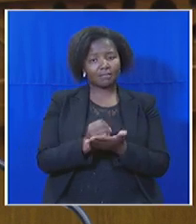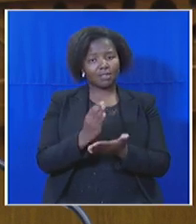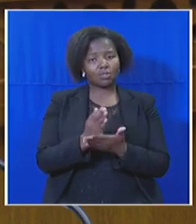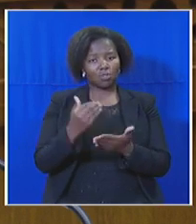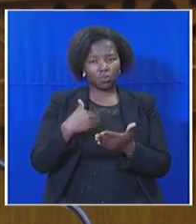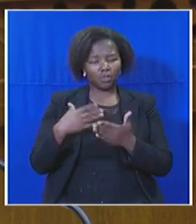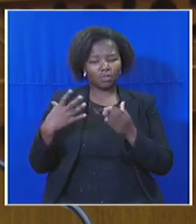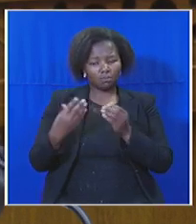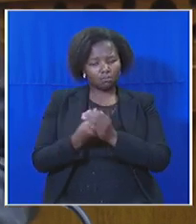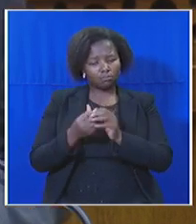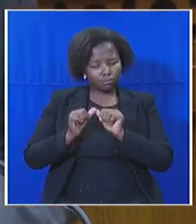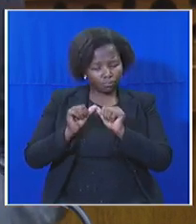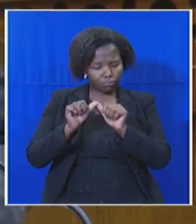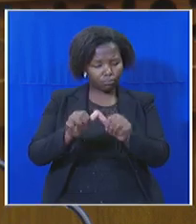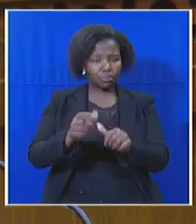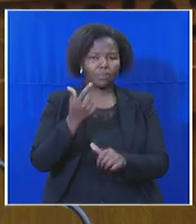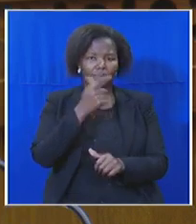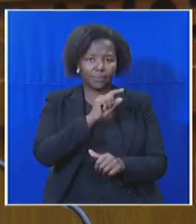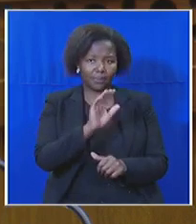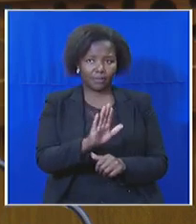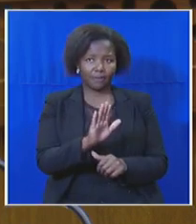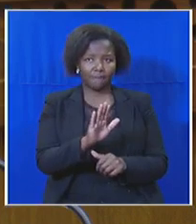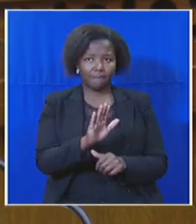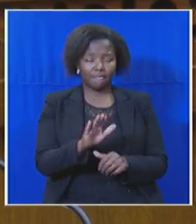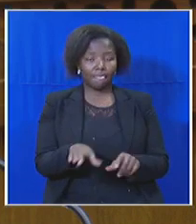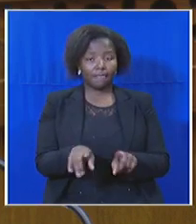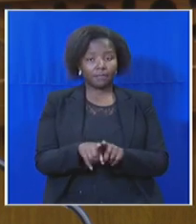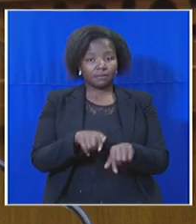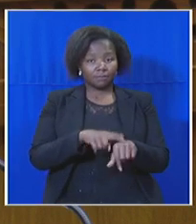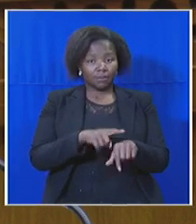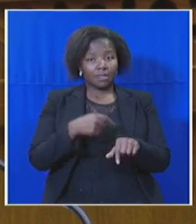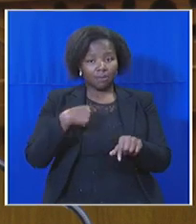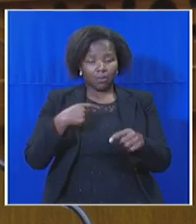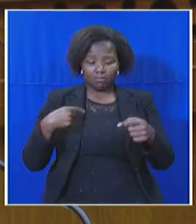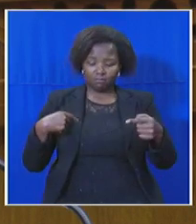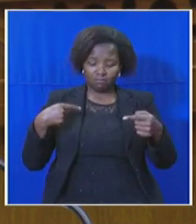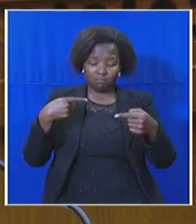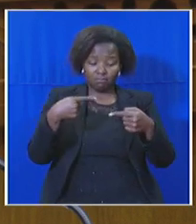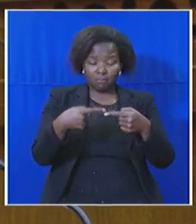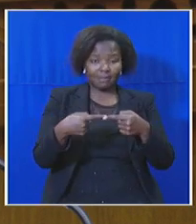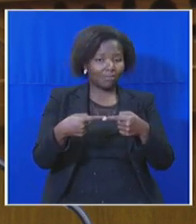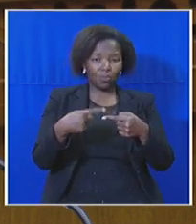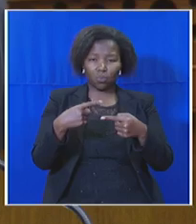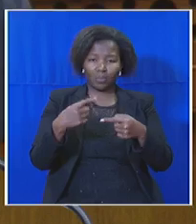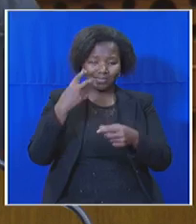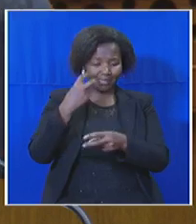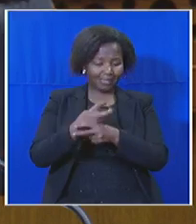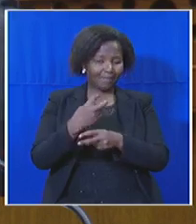integrated manner. Much as we have traveled a long road to be where we are today, ahead of